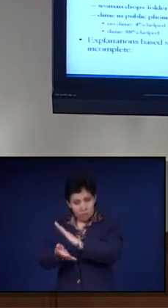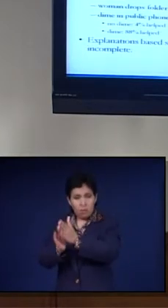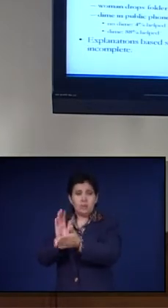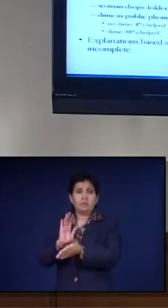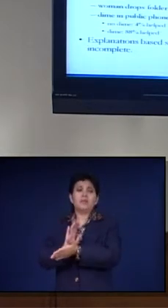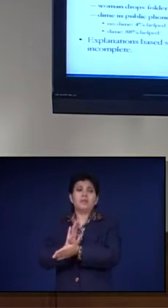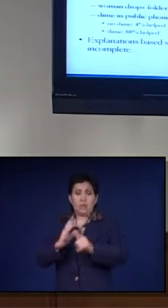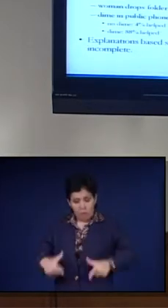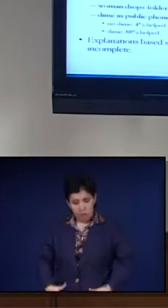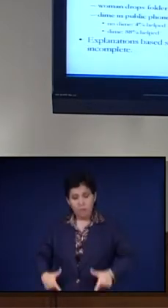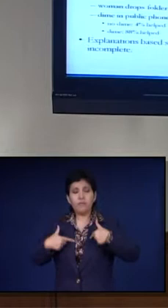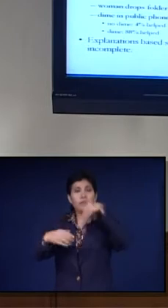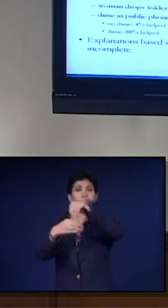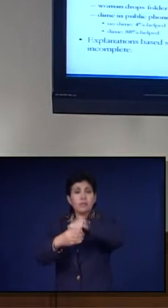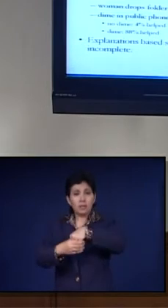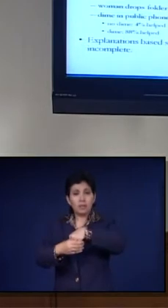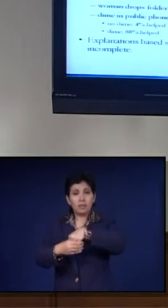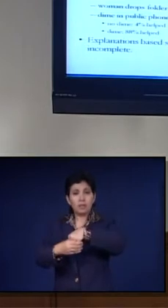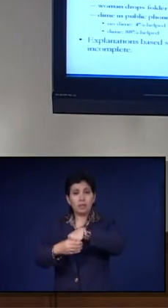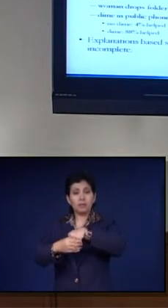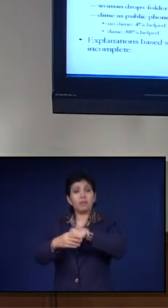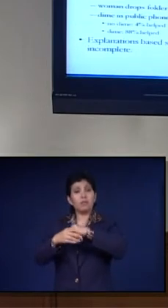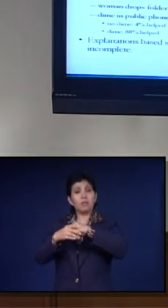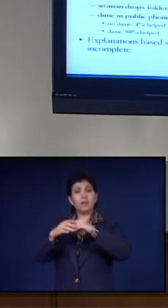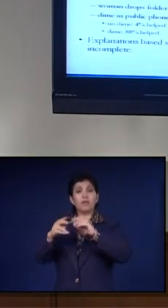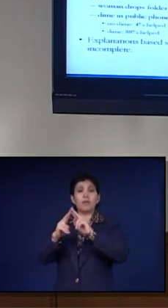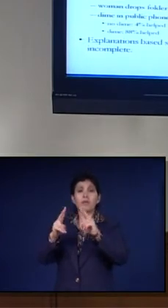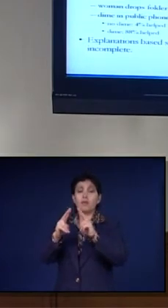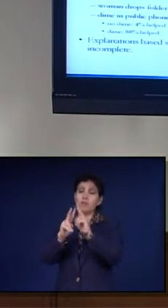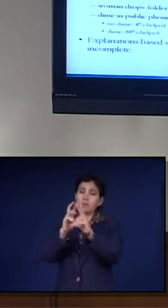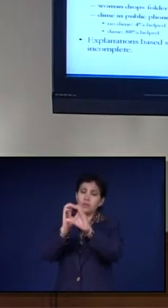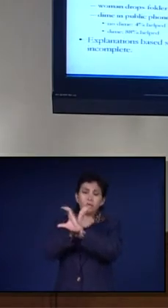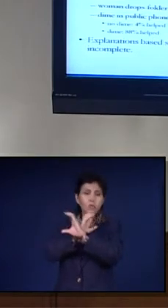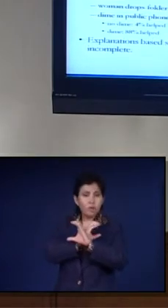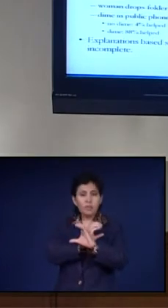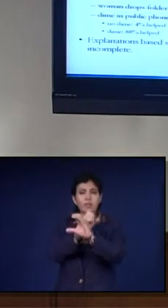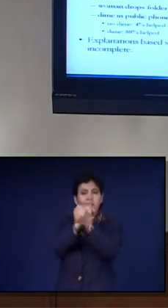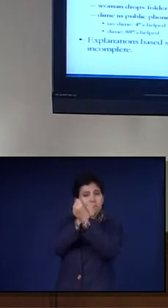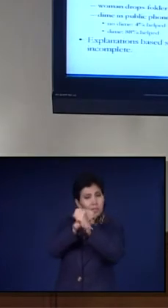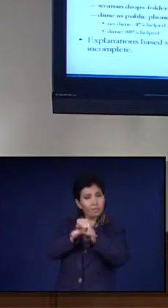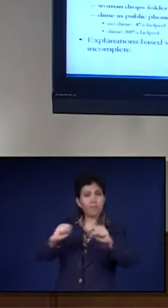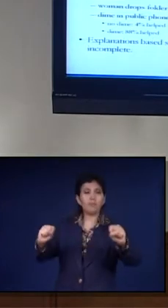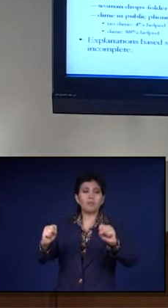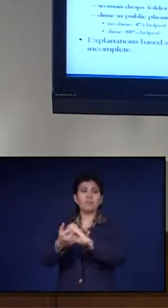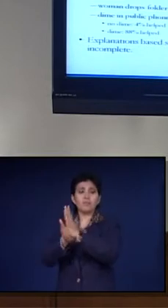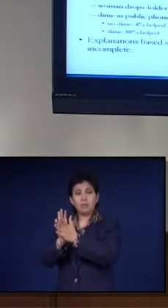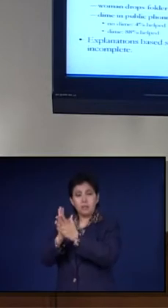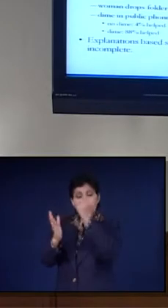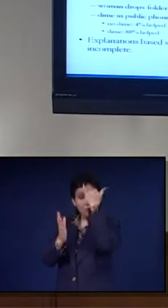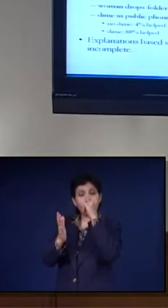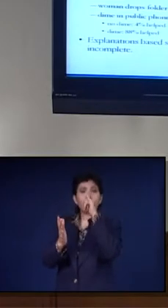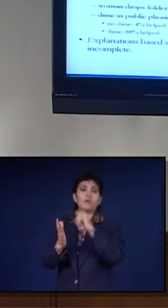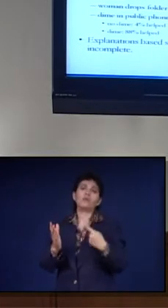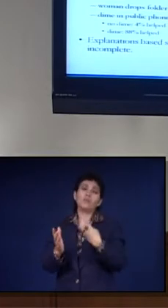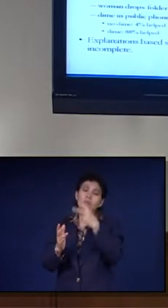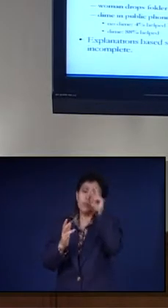is living in a mansion full of security guard. Now, that's why we have to look in